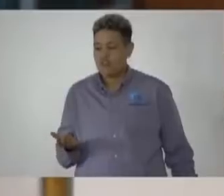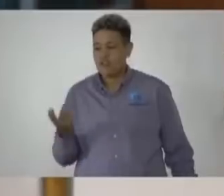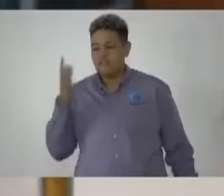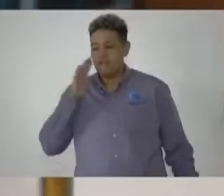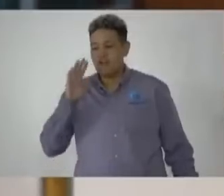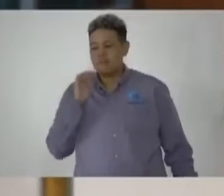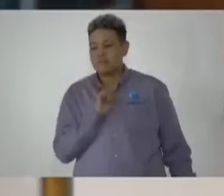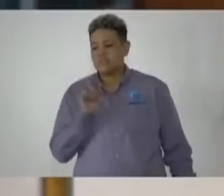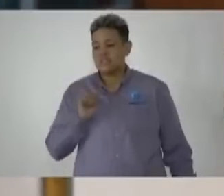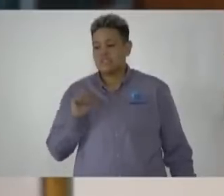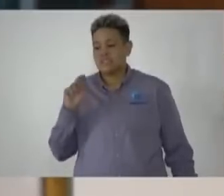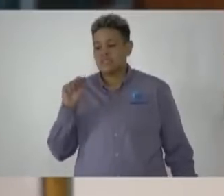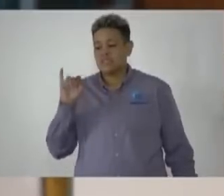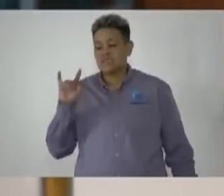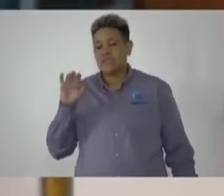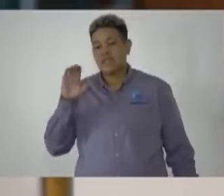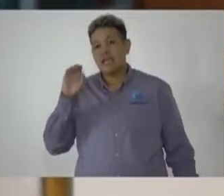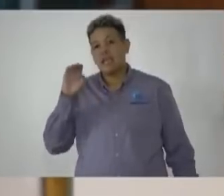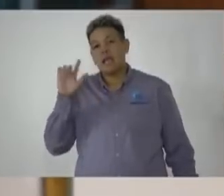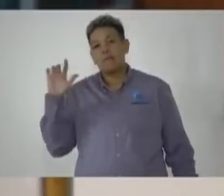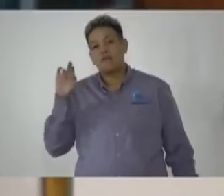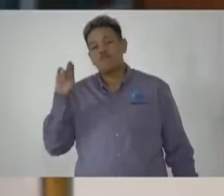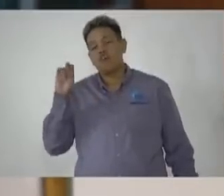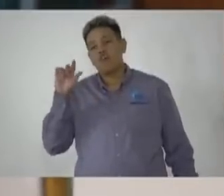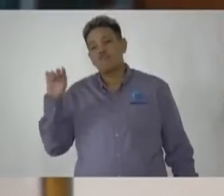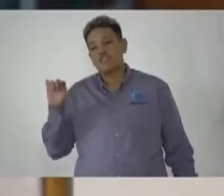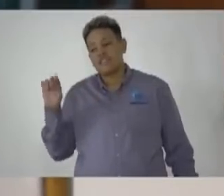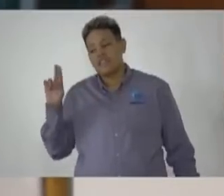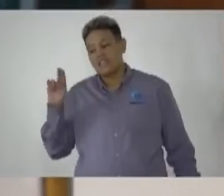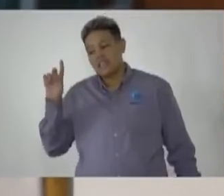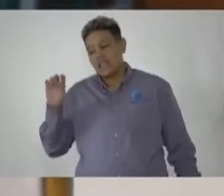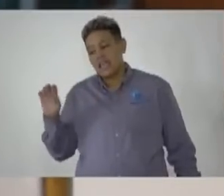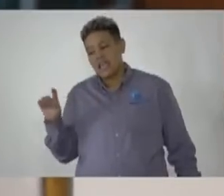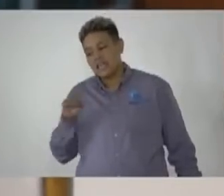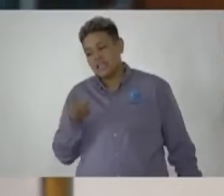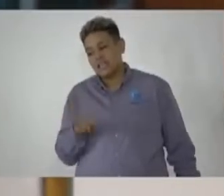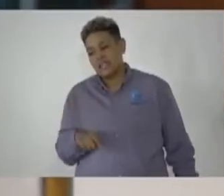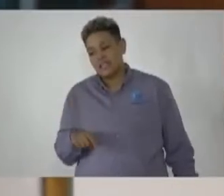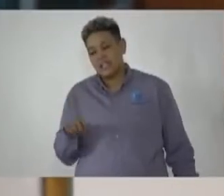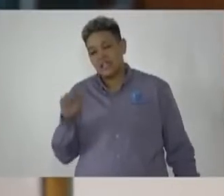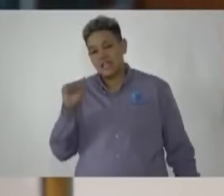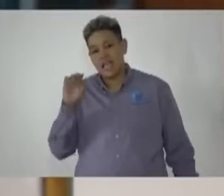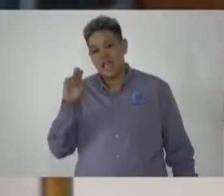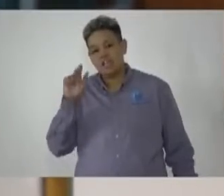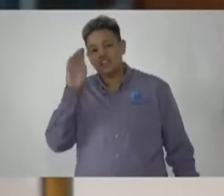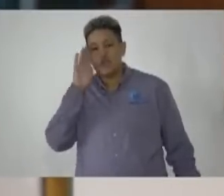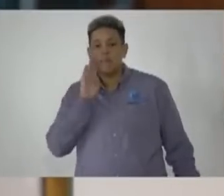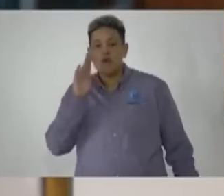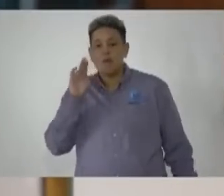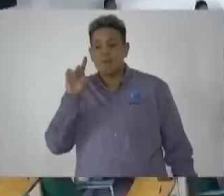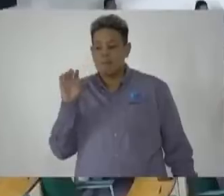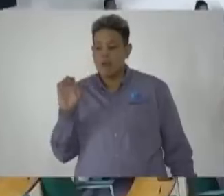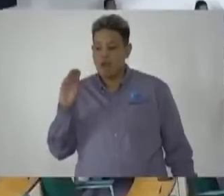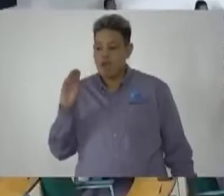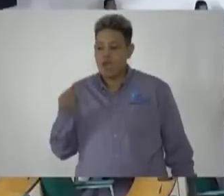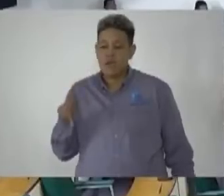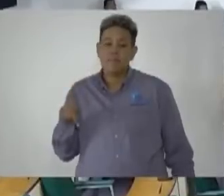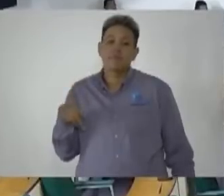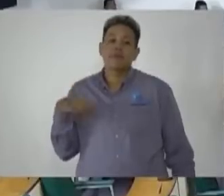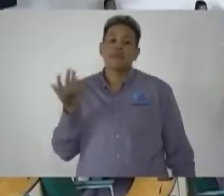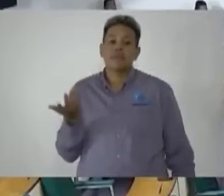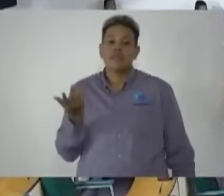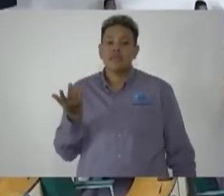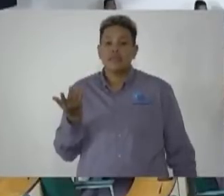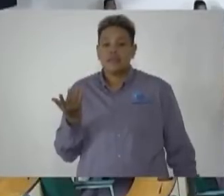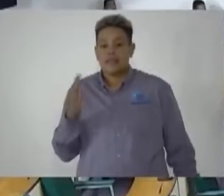former Senator Natalie Campbell Rodriguez, Angela Brown Burke, MP Angela Brown